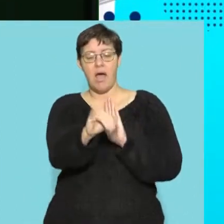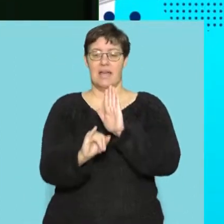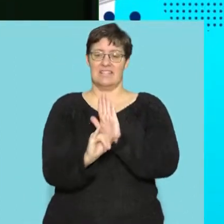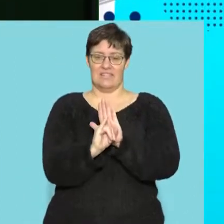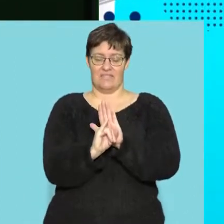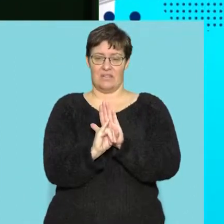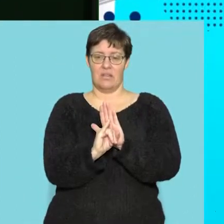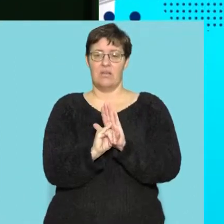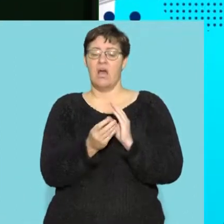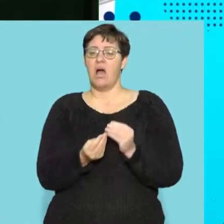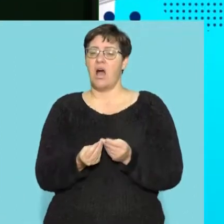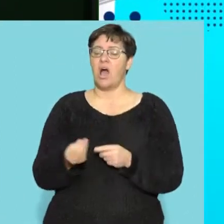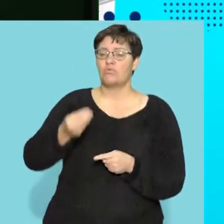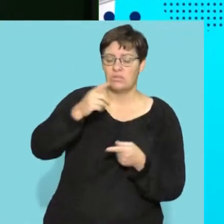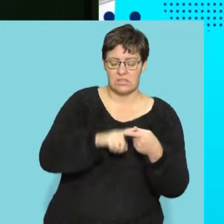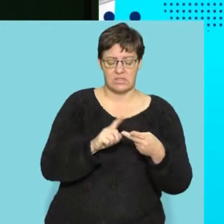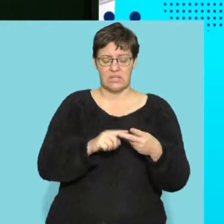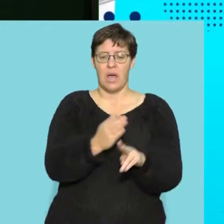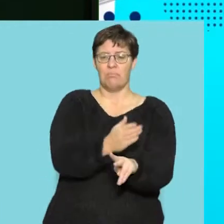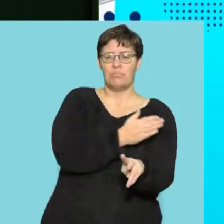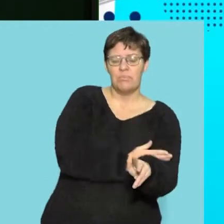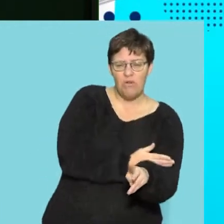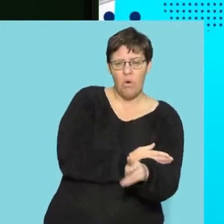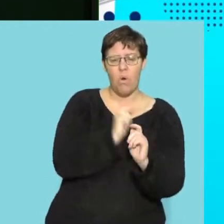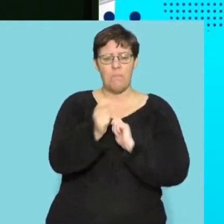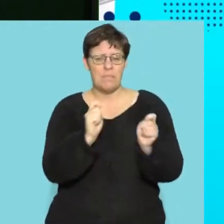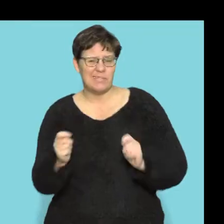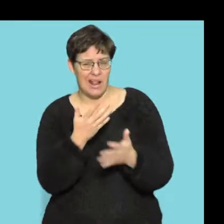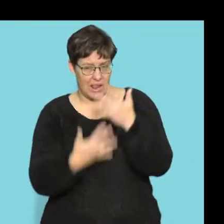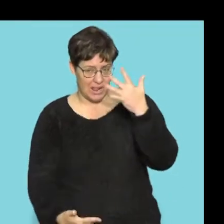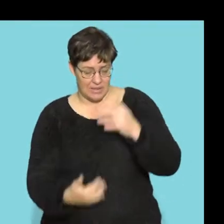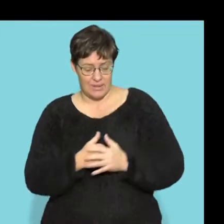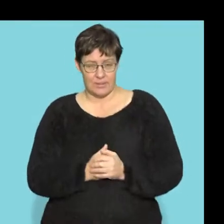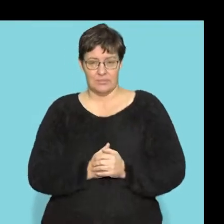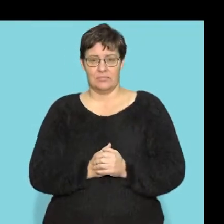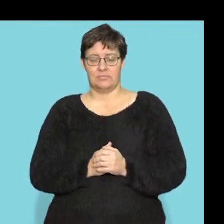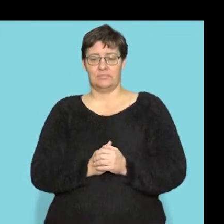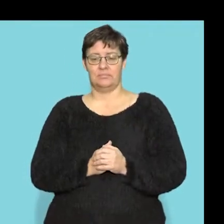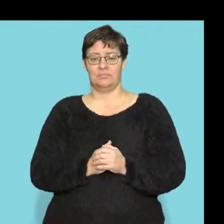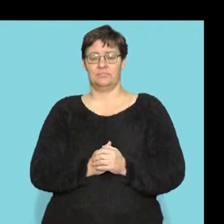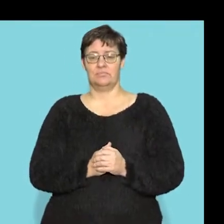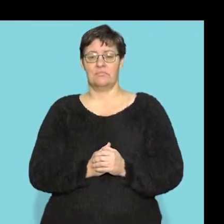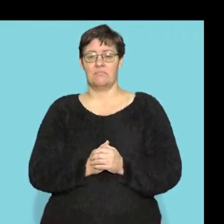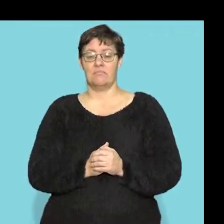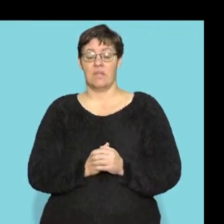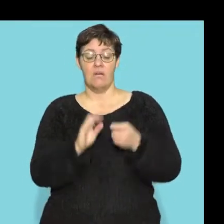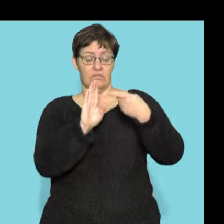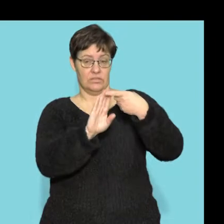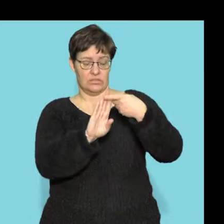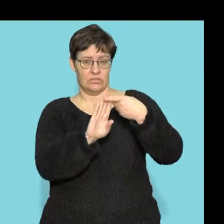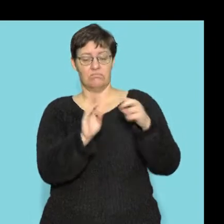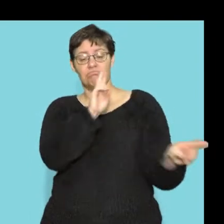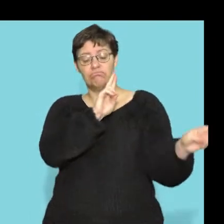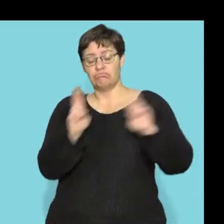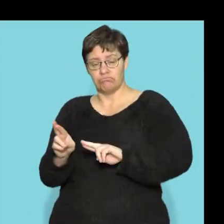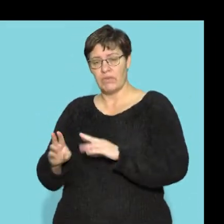identify your accruals, your prepayments, etc. Okay. The first one says, refer